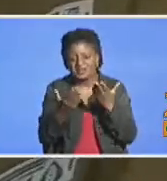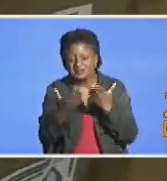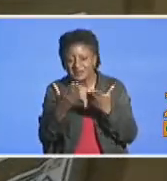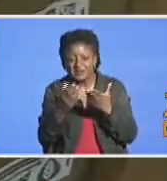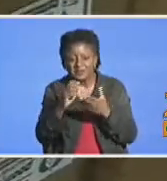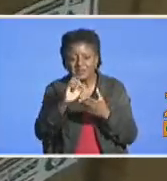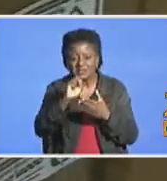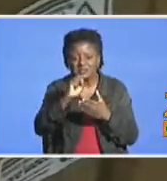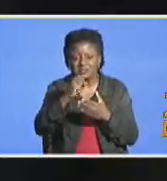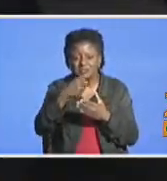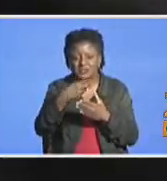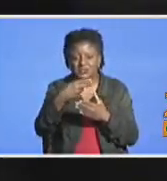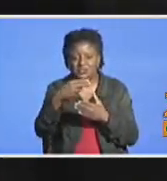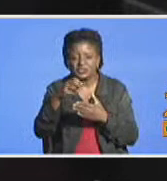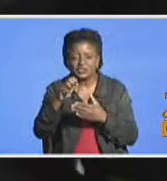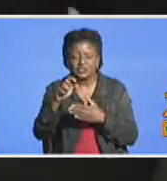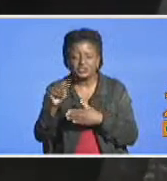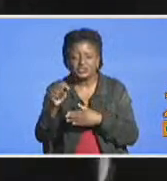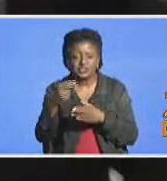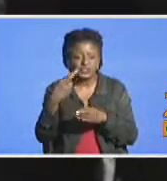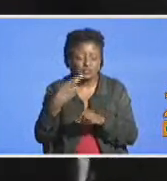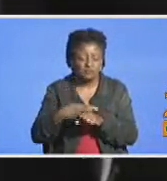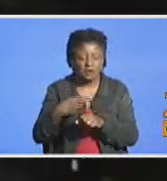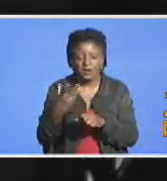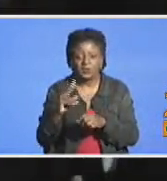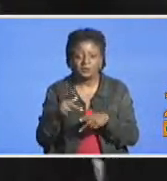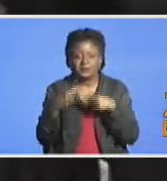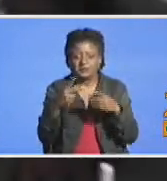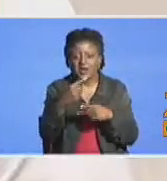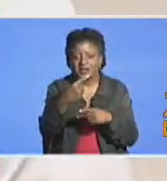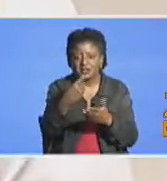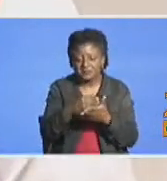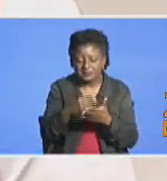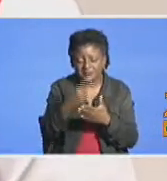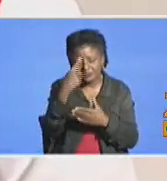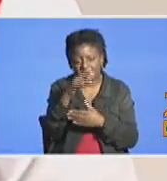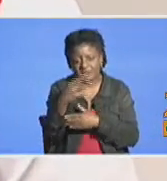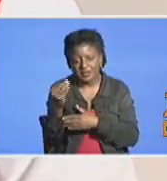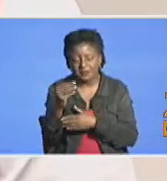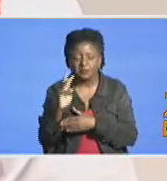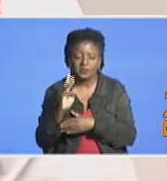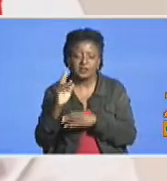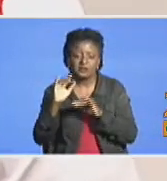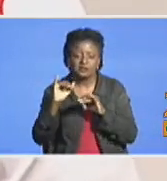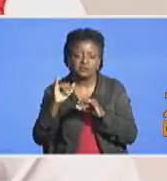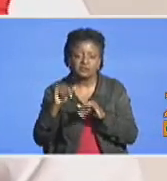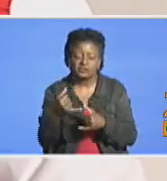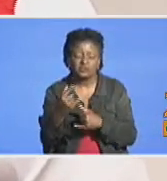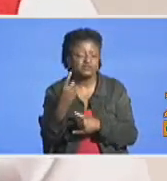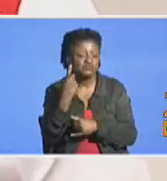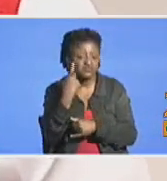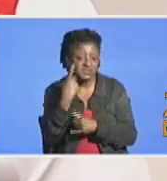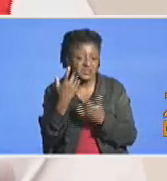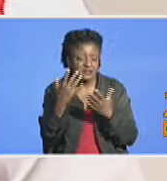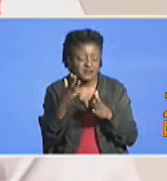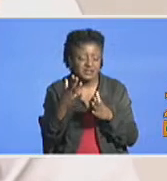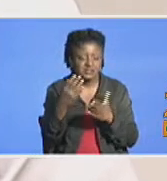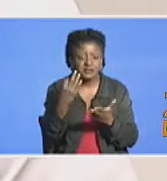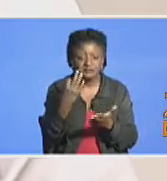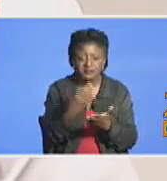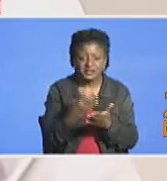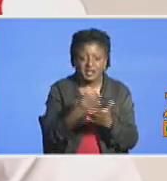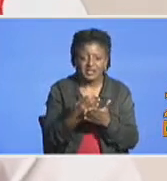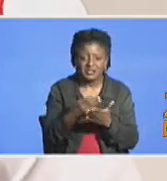shingle roof. We provided grants for them. We just recently finished our